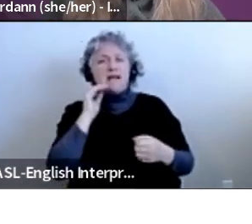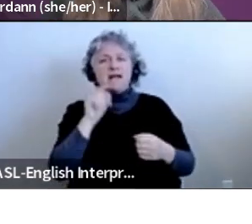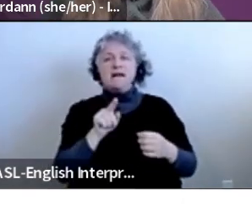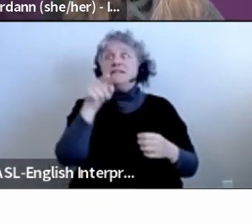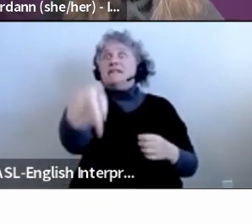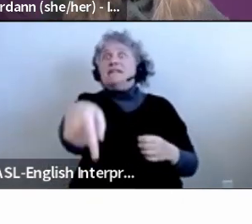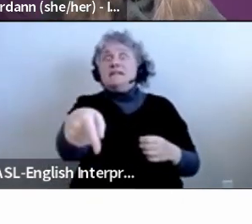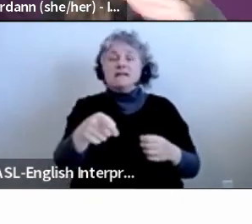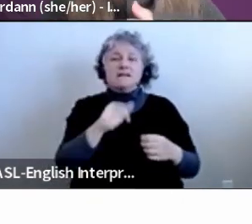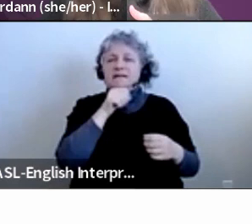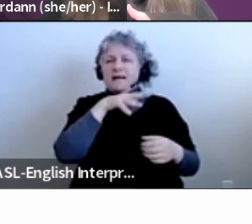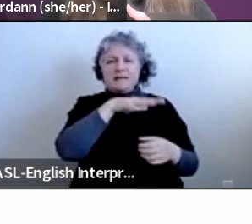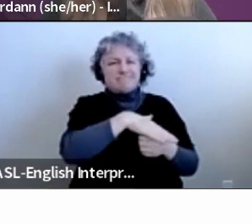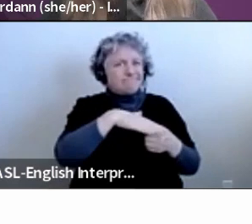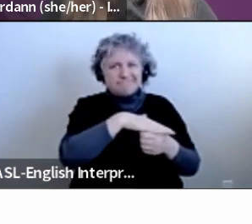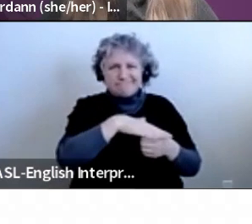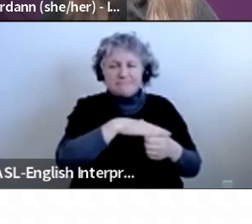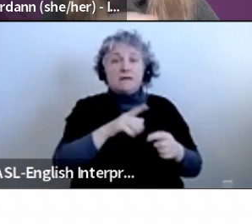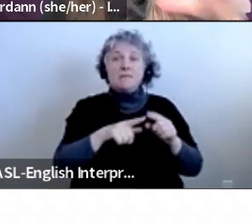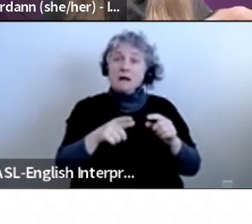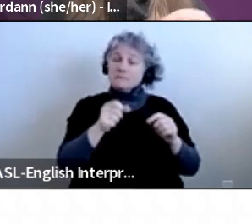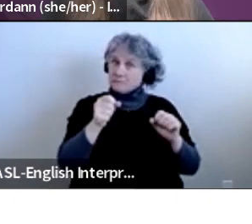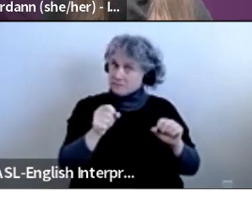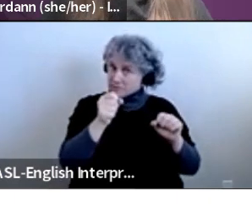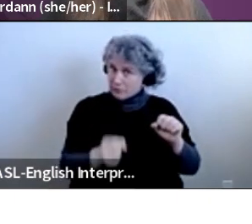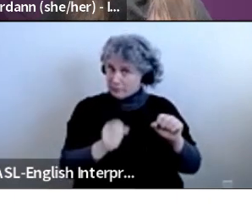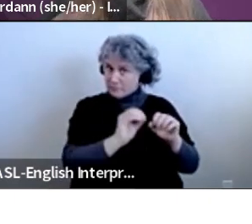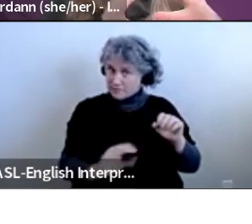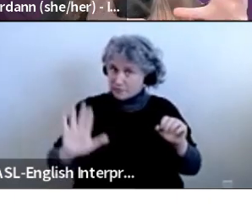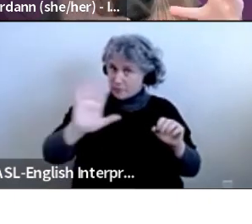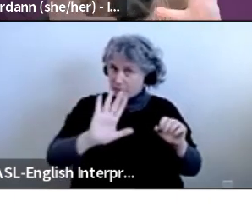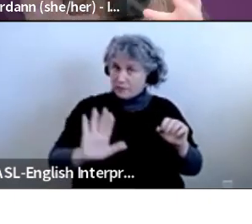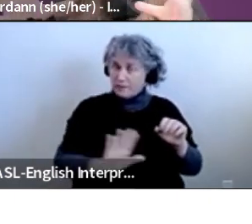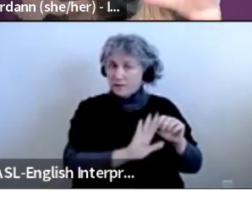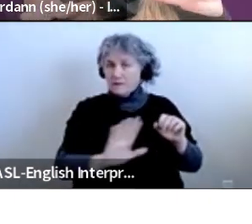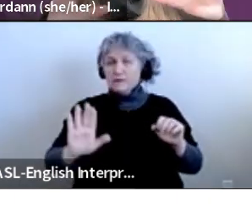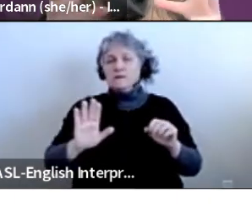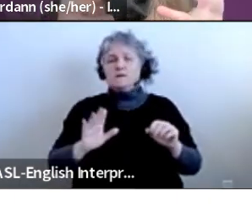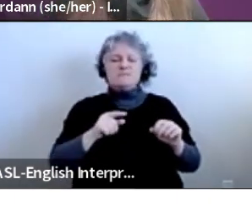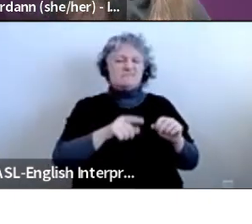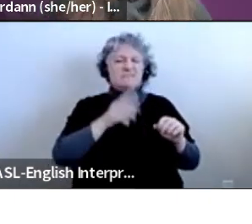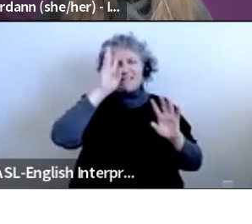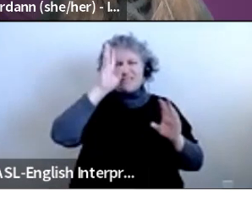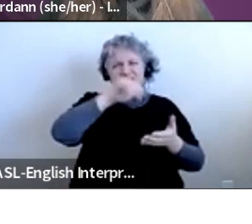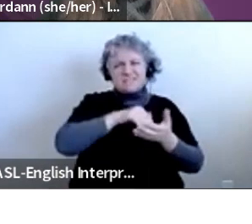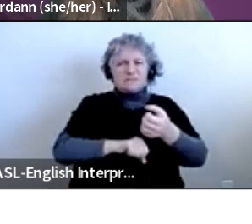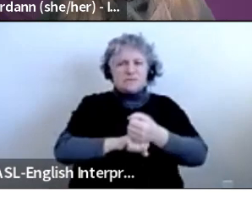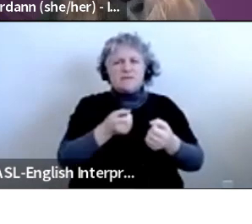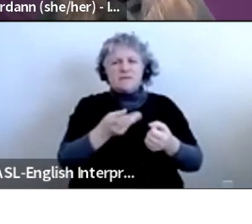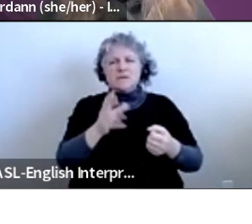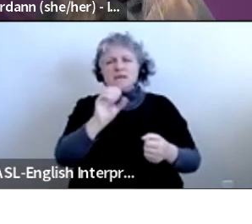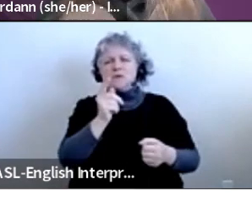area with your county, but you're still in Southern Ontario, since each Regional Innovation Center supports a couple counties around their centers, you'll